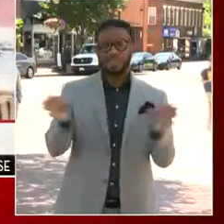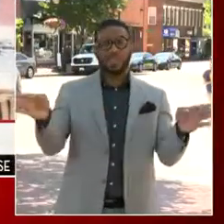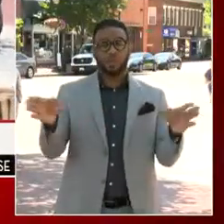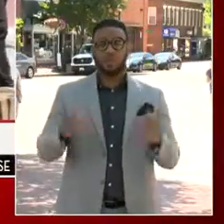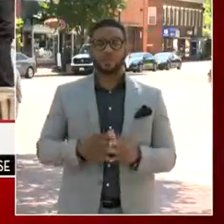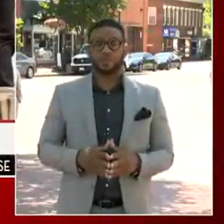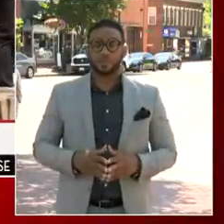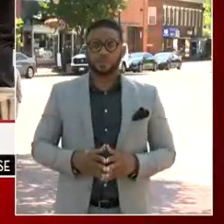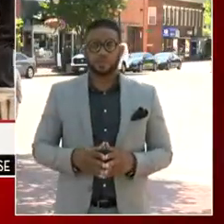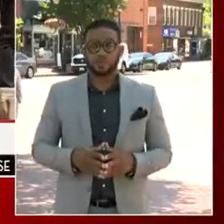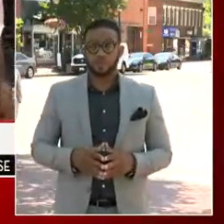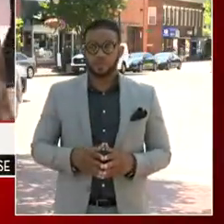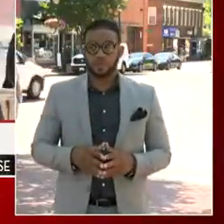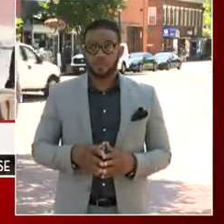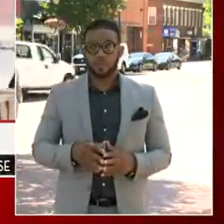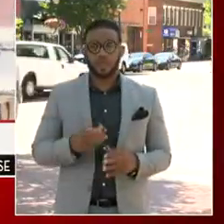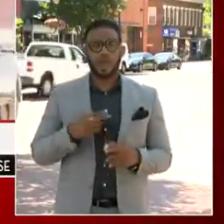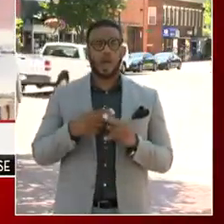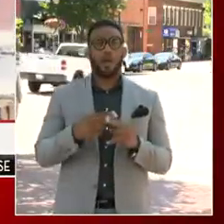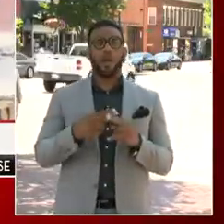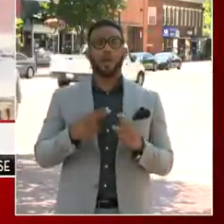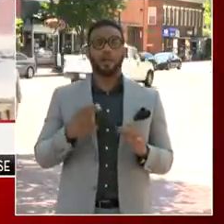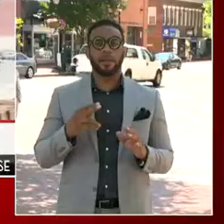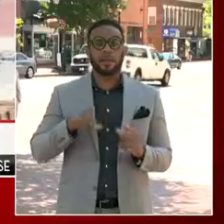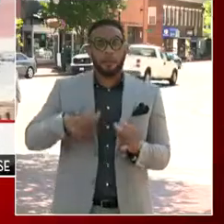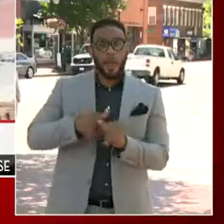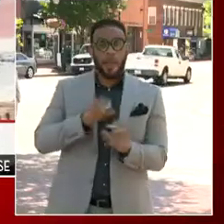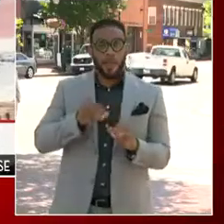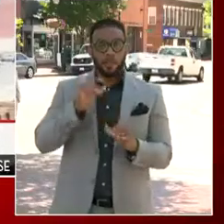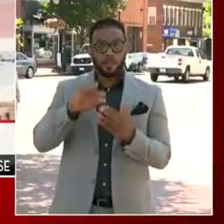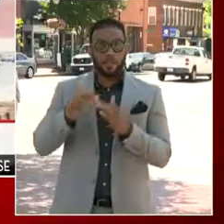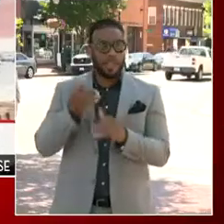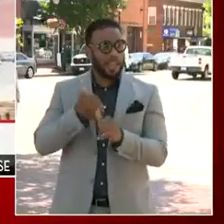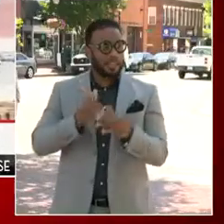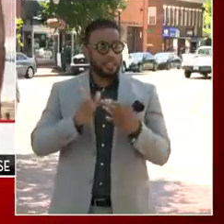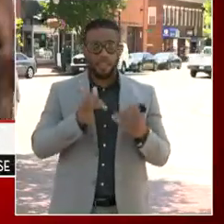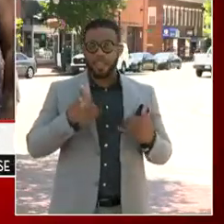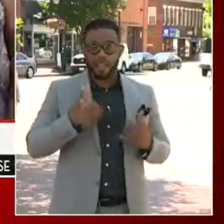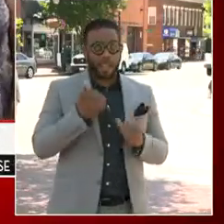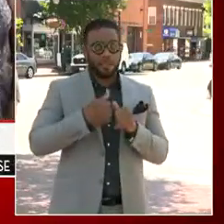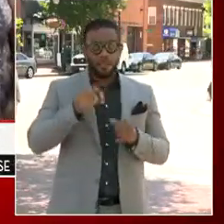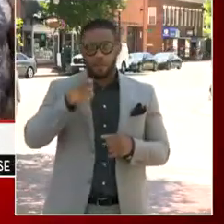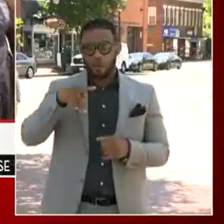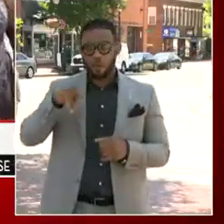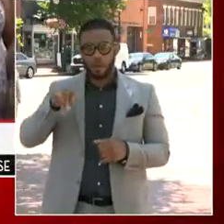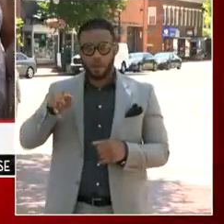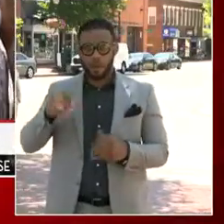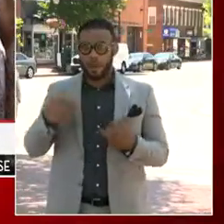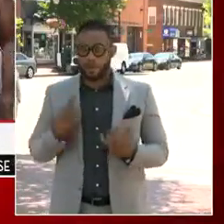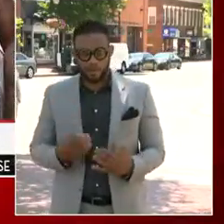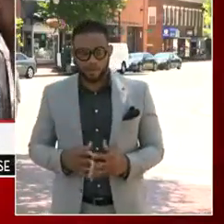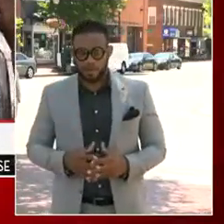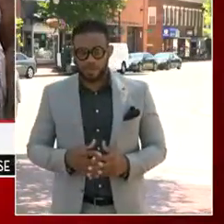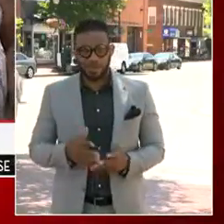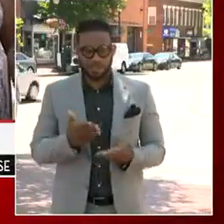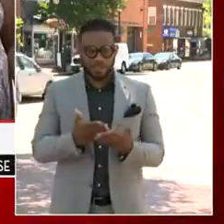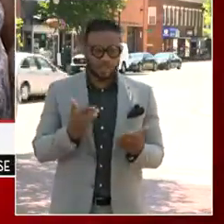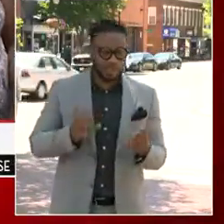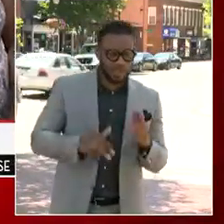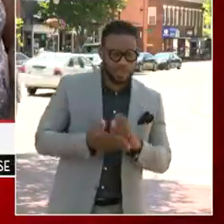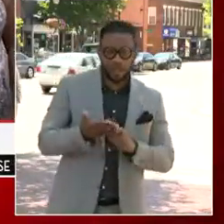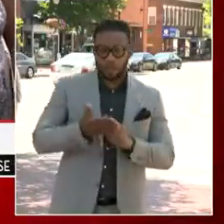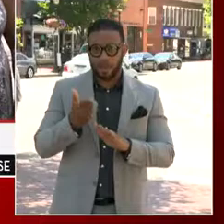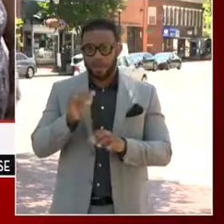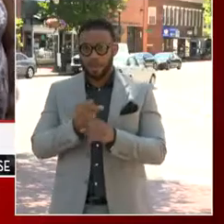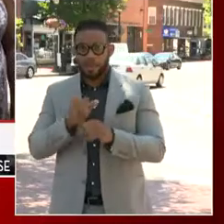general. What I call the back office of the city. Every city has one. Every corporation has one. The